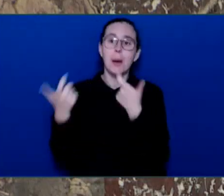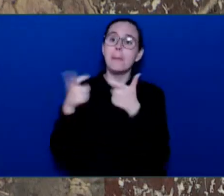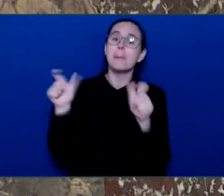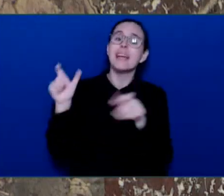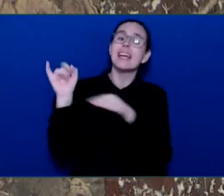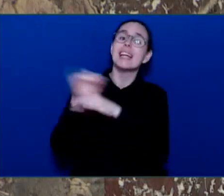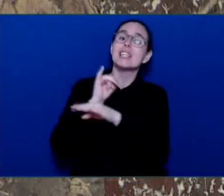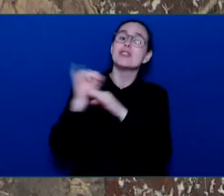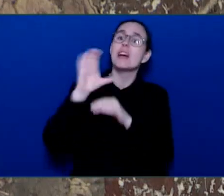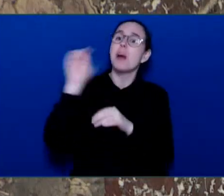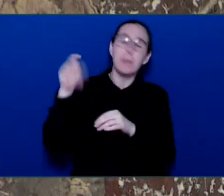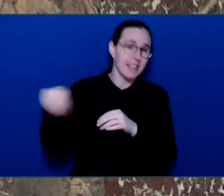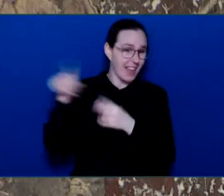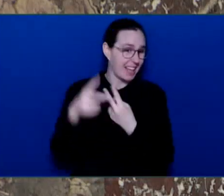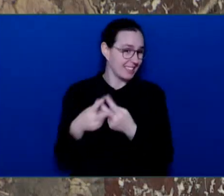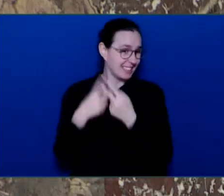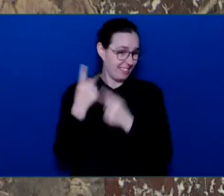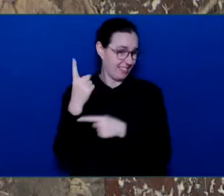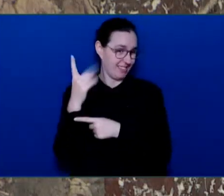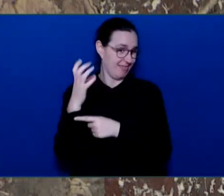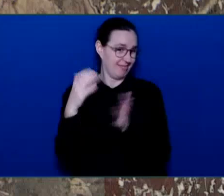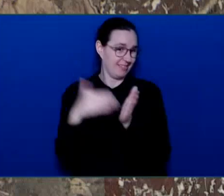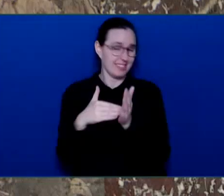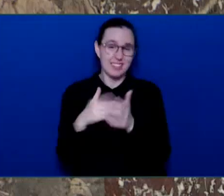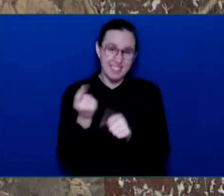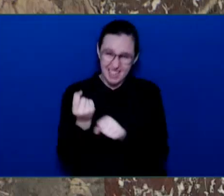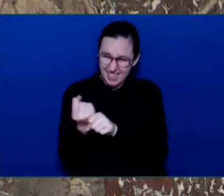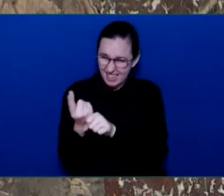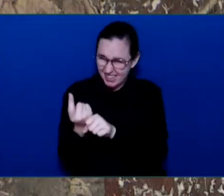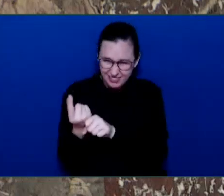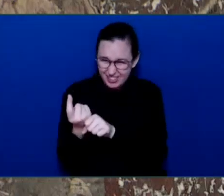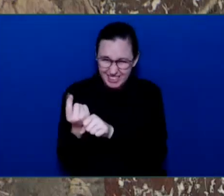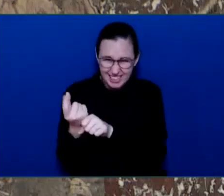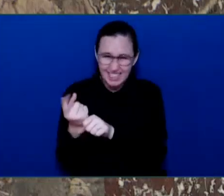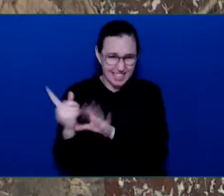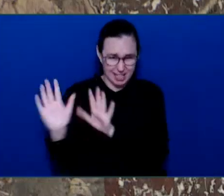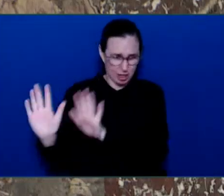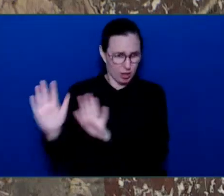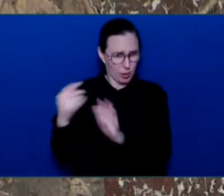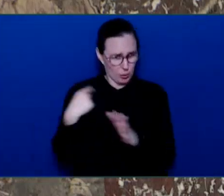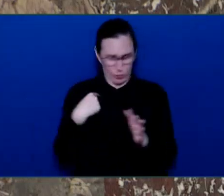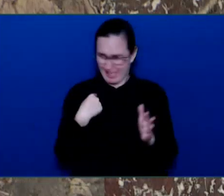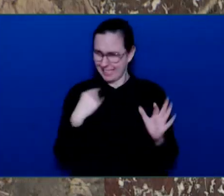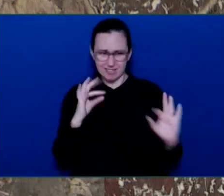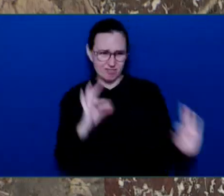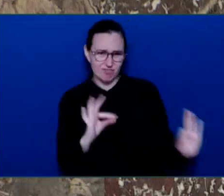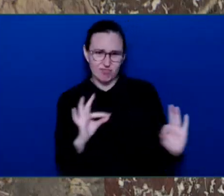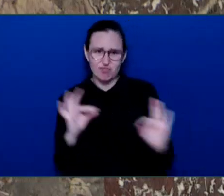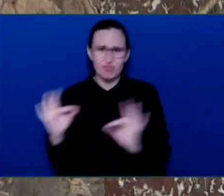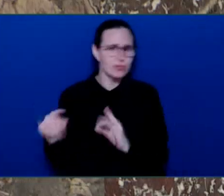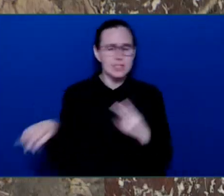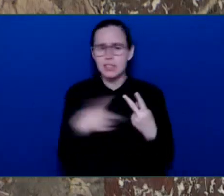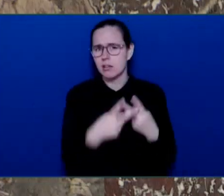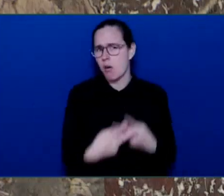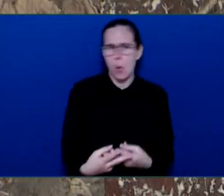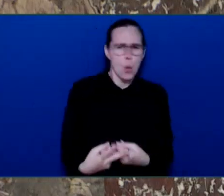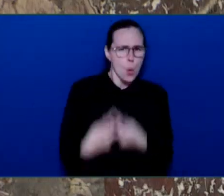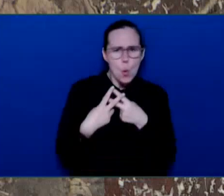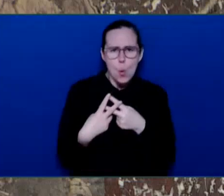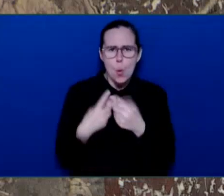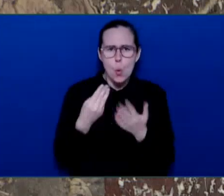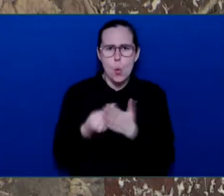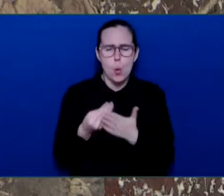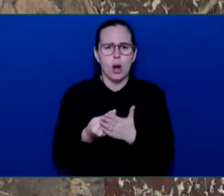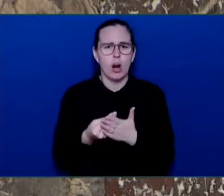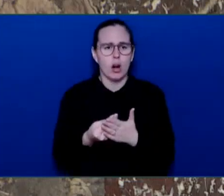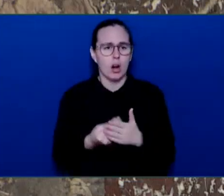There is only one party that's prioritized ratepayers in this House, and that is this government.